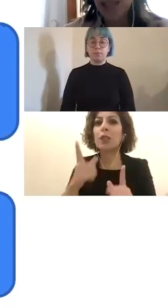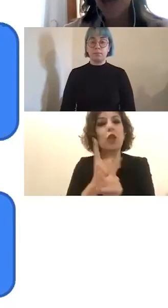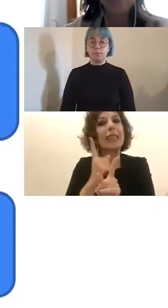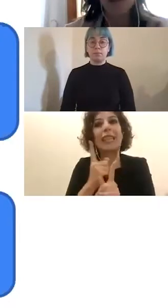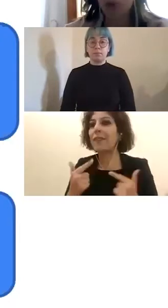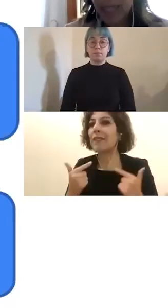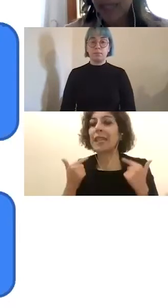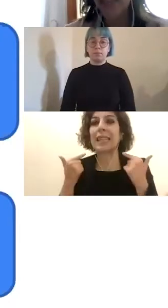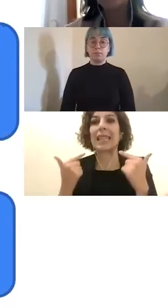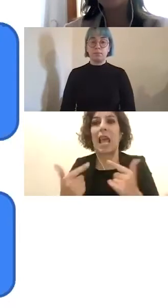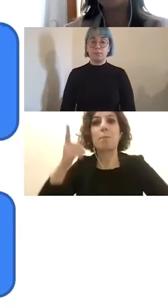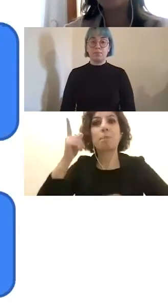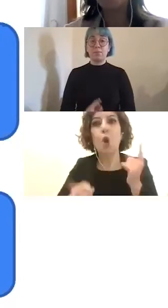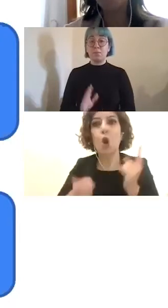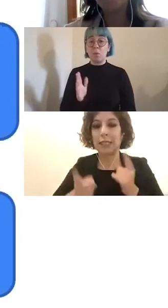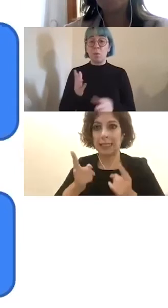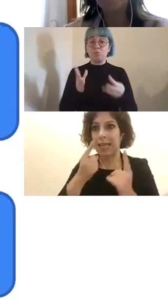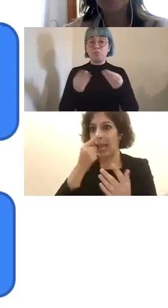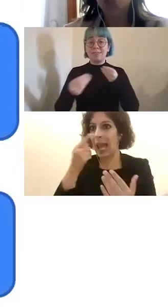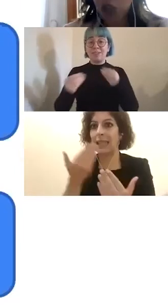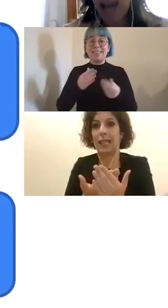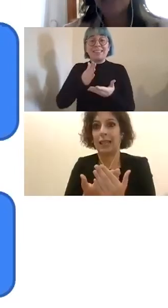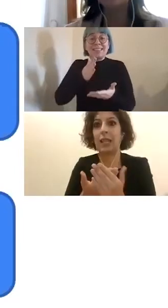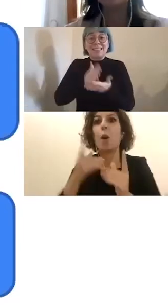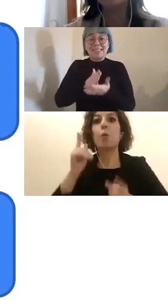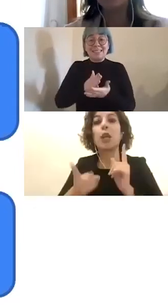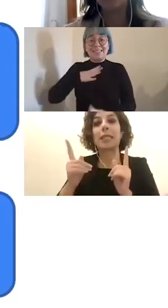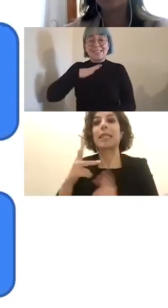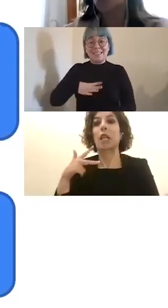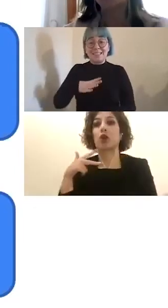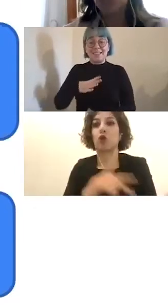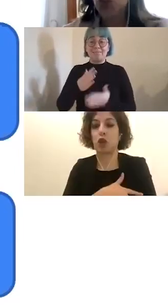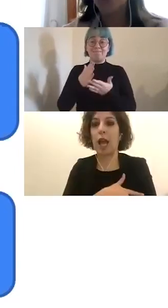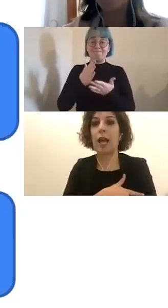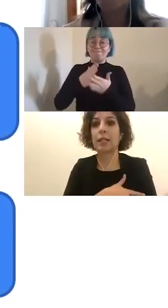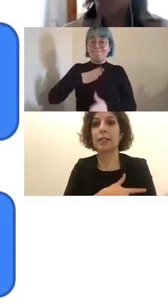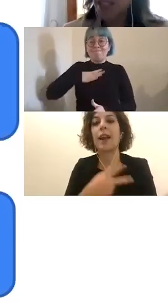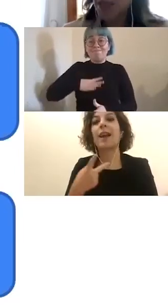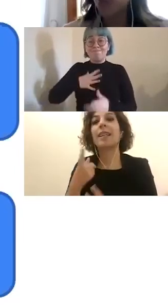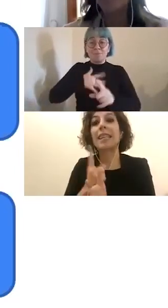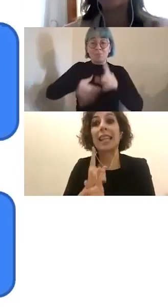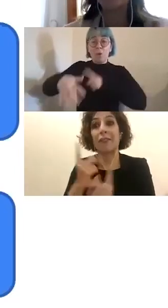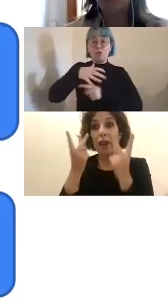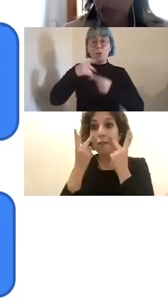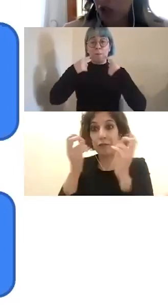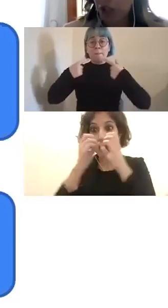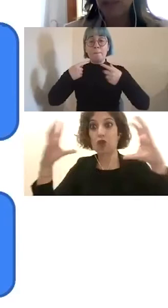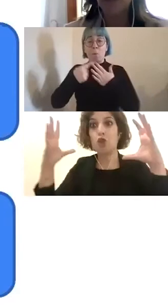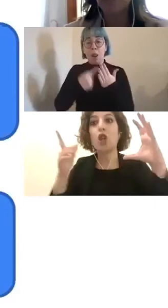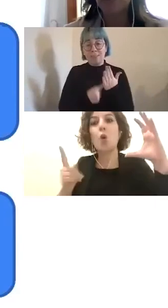All necessary resources and all necessary social policies were to